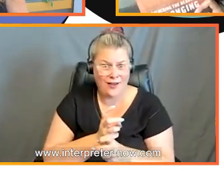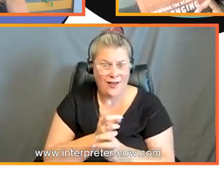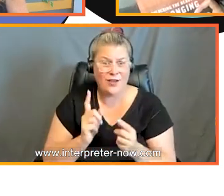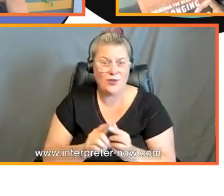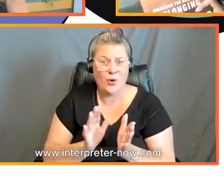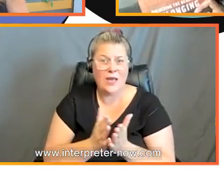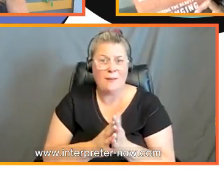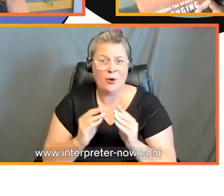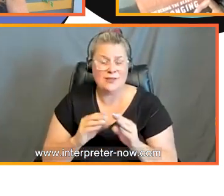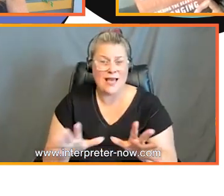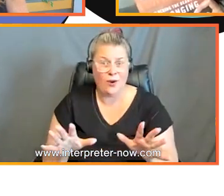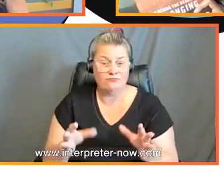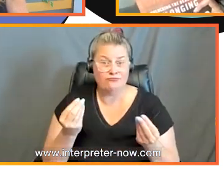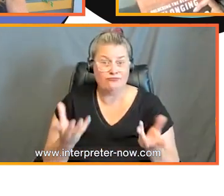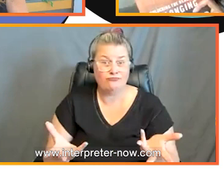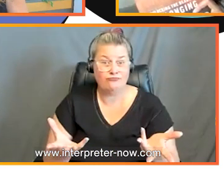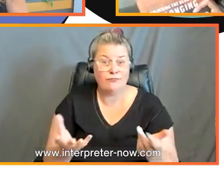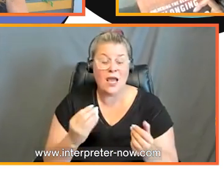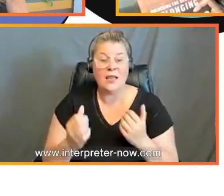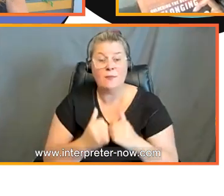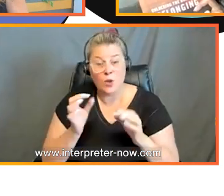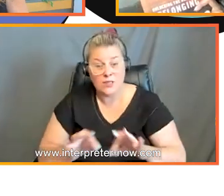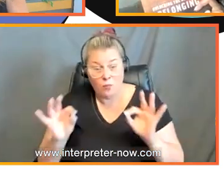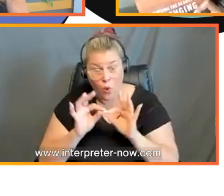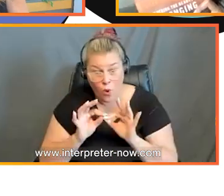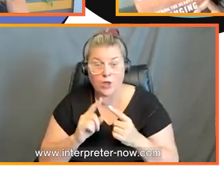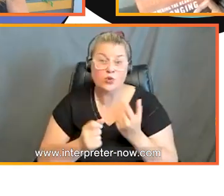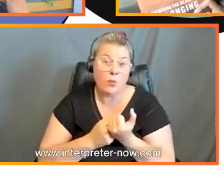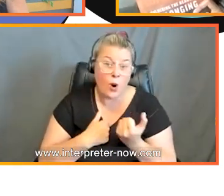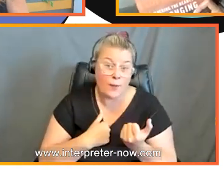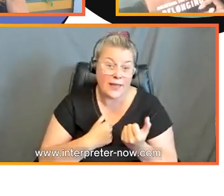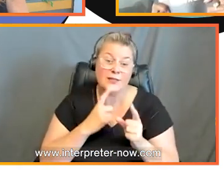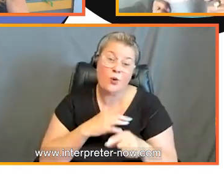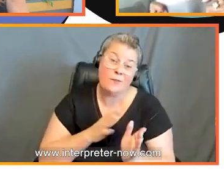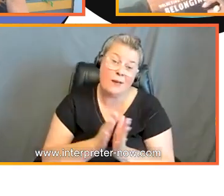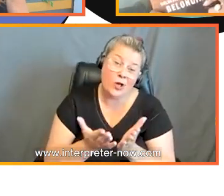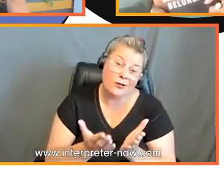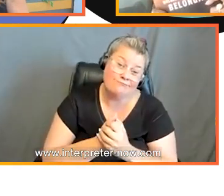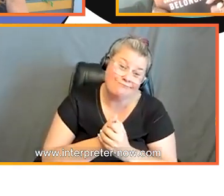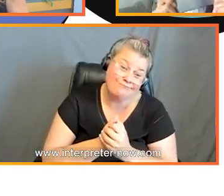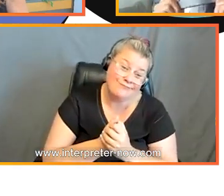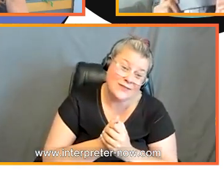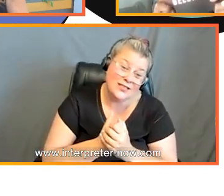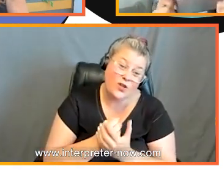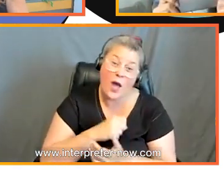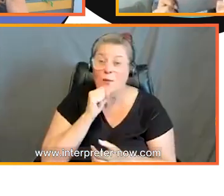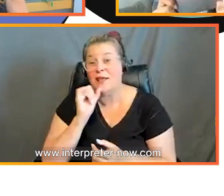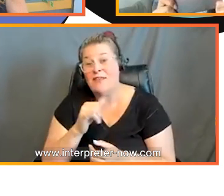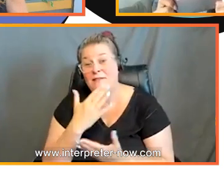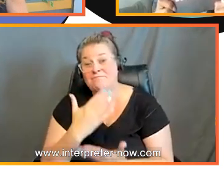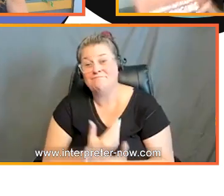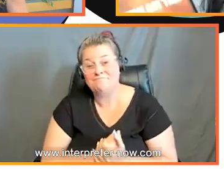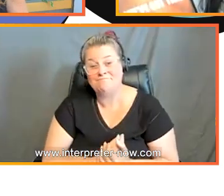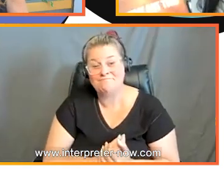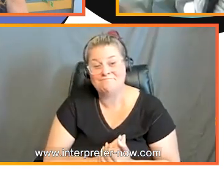hard to put books out. And the most important thing you can do to support me is to order my book. So I would